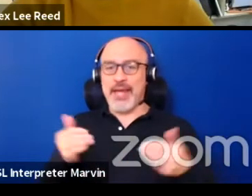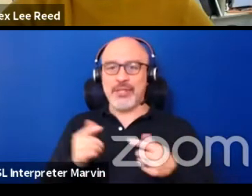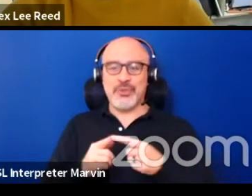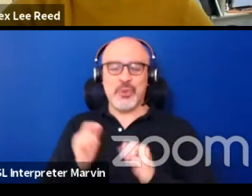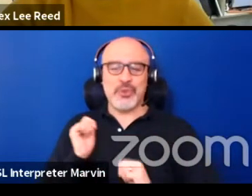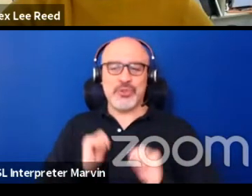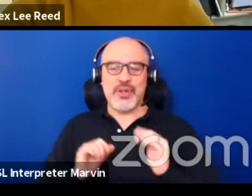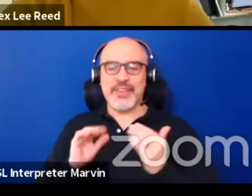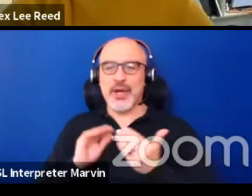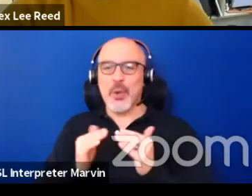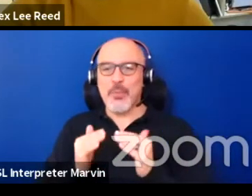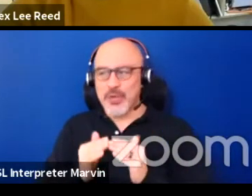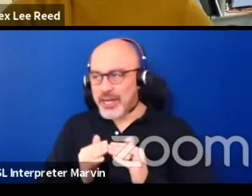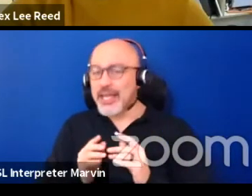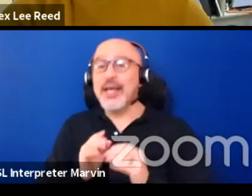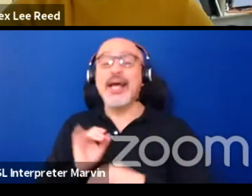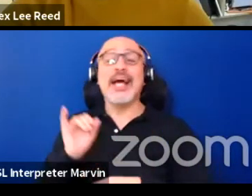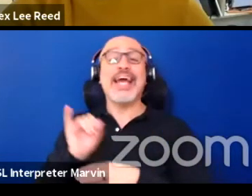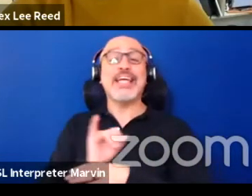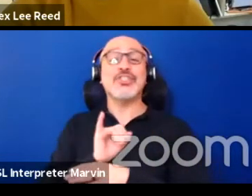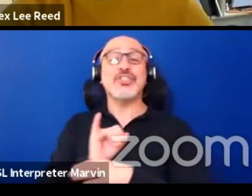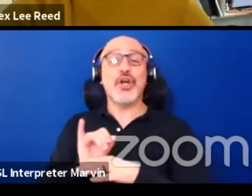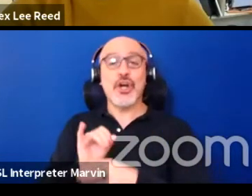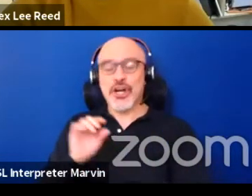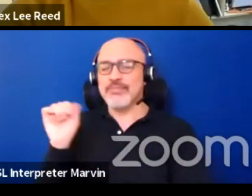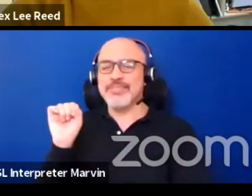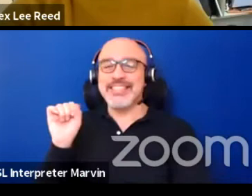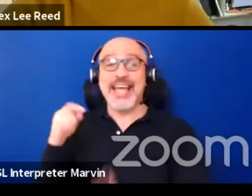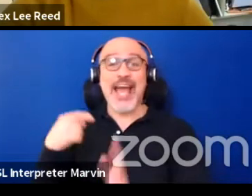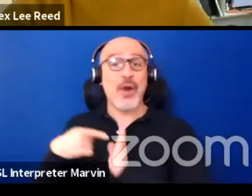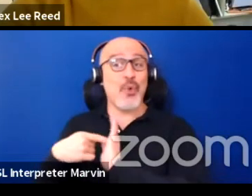community was as an intern at the Seattle Rep.